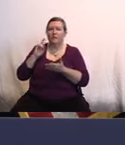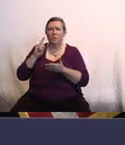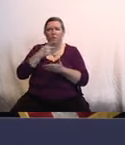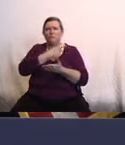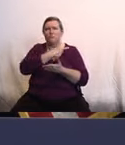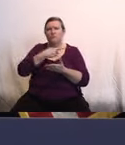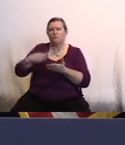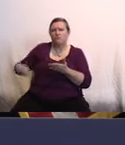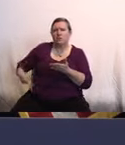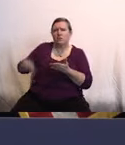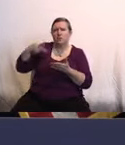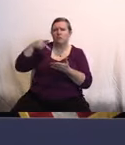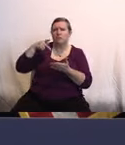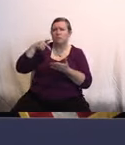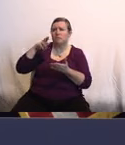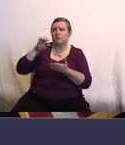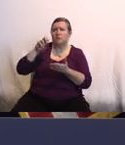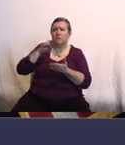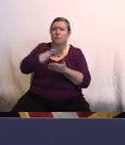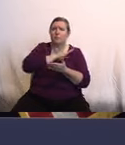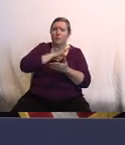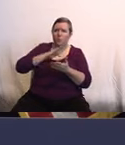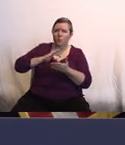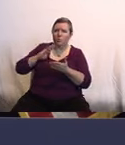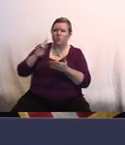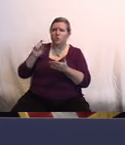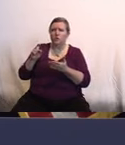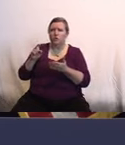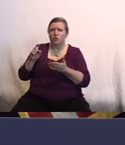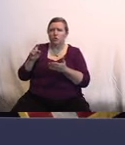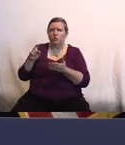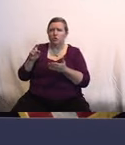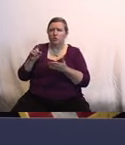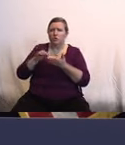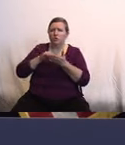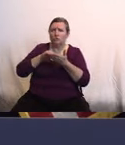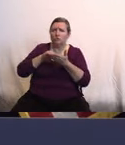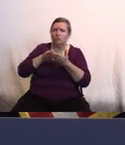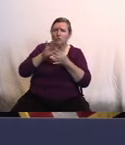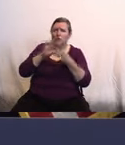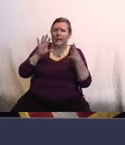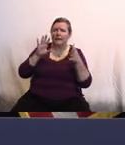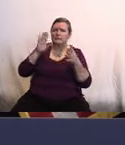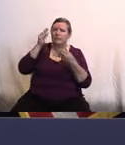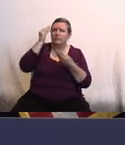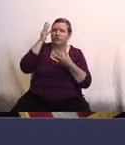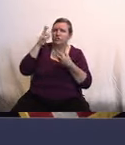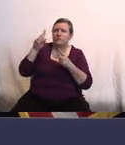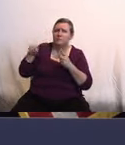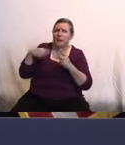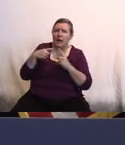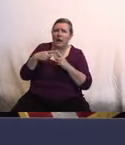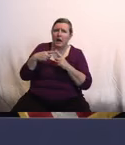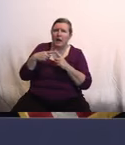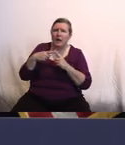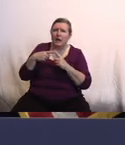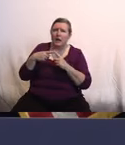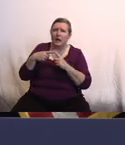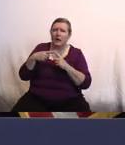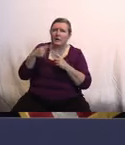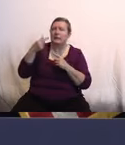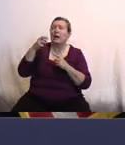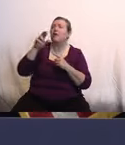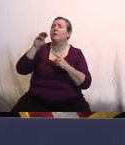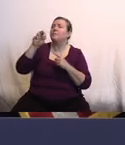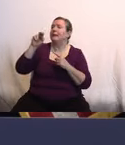Project, which serves as staff to the independent tiebreakers for both the legislative and congressional redistricting commissions? Do you support Hoboken's